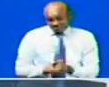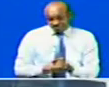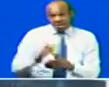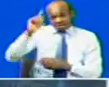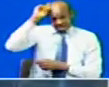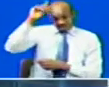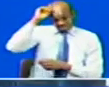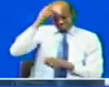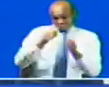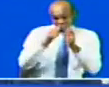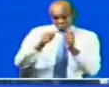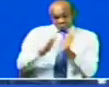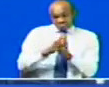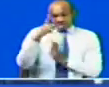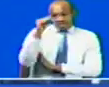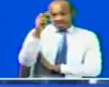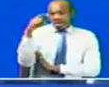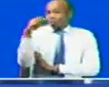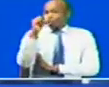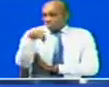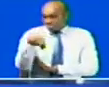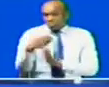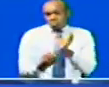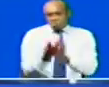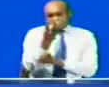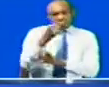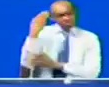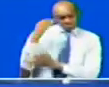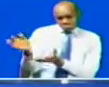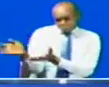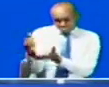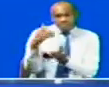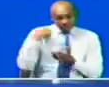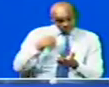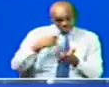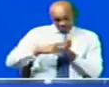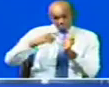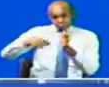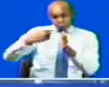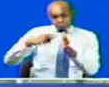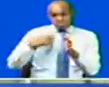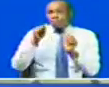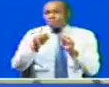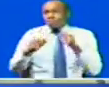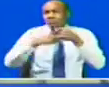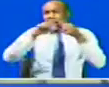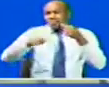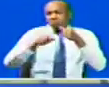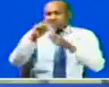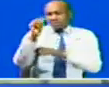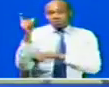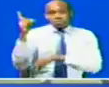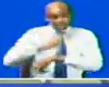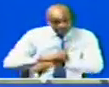Nyandarua-based milk processor Kinangop Dairies Limited has grown from a milk collection cooling plant with a capacity of 7,000 litres a